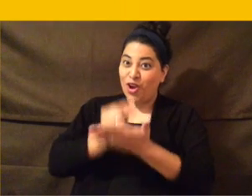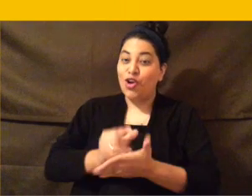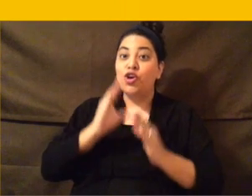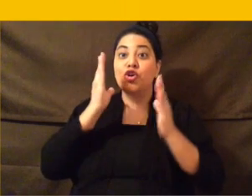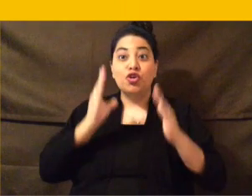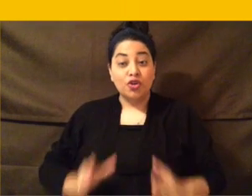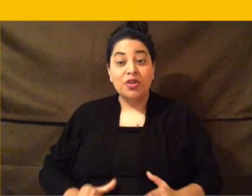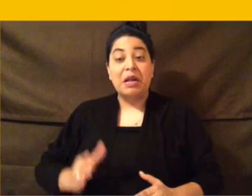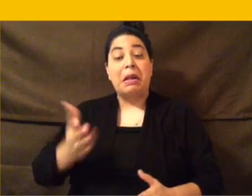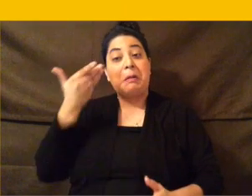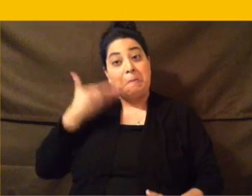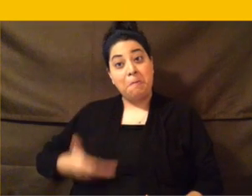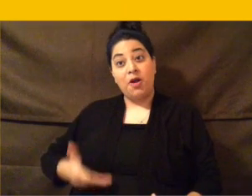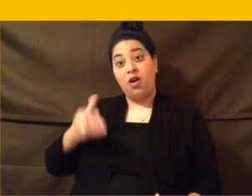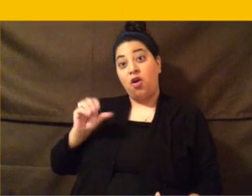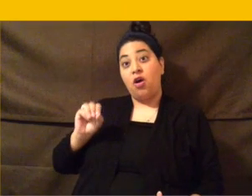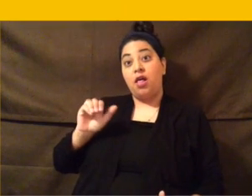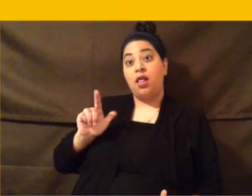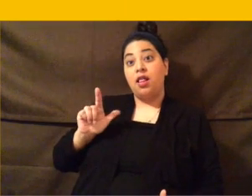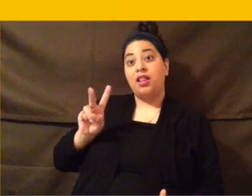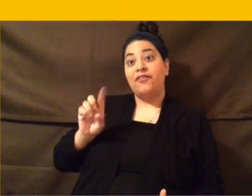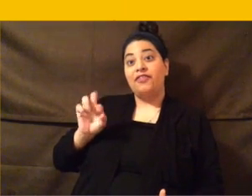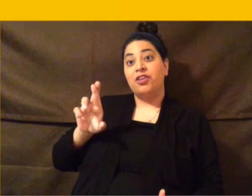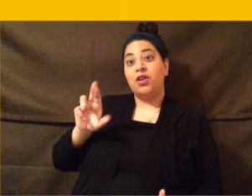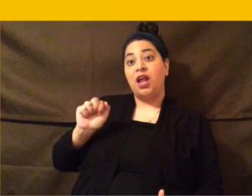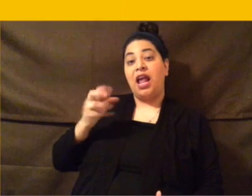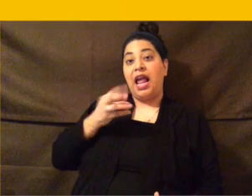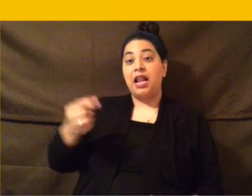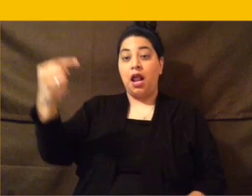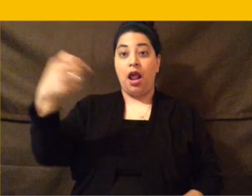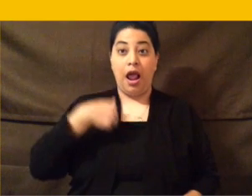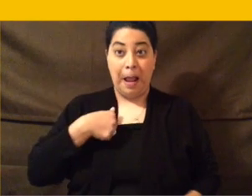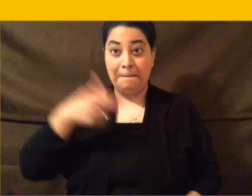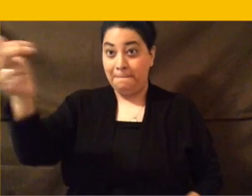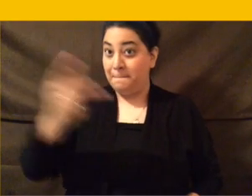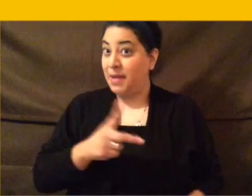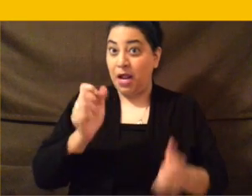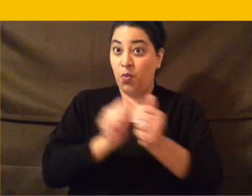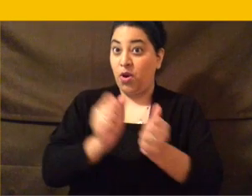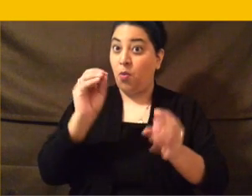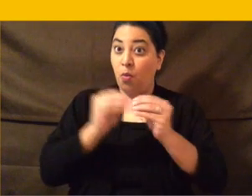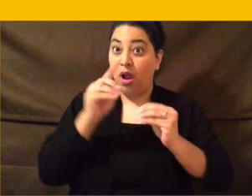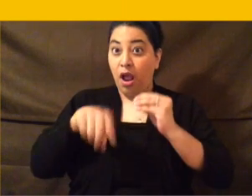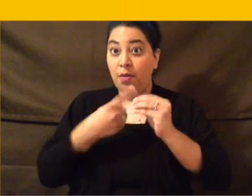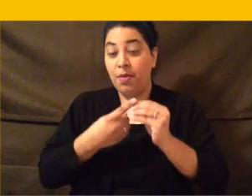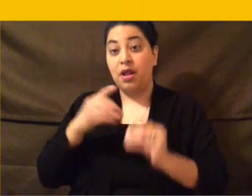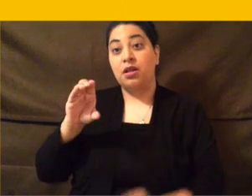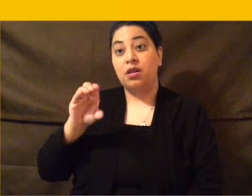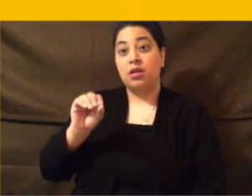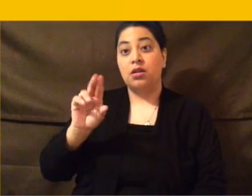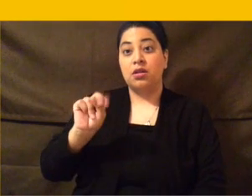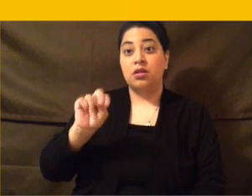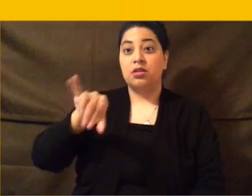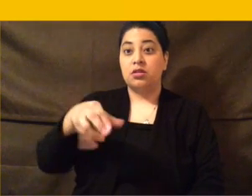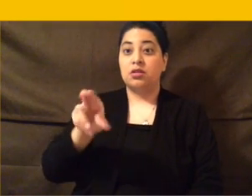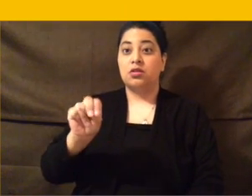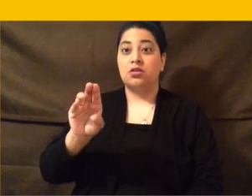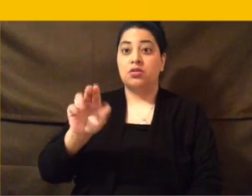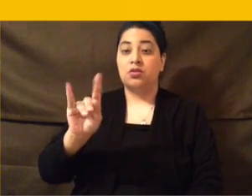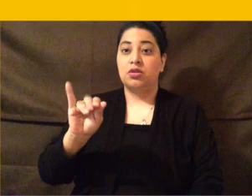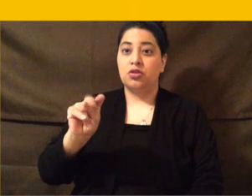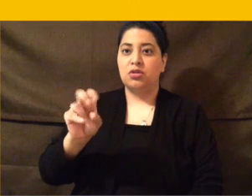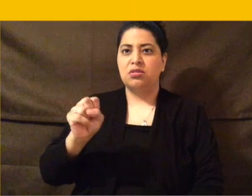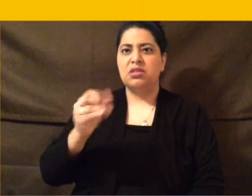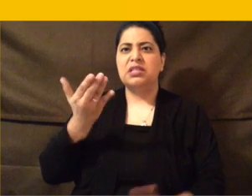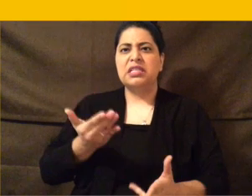Hey there, third graders. It is Miss Olvera, and I am back with more about conjunctions.